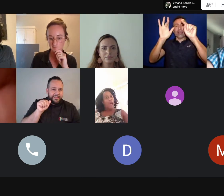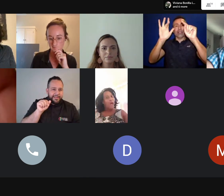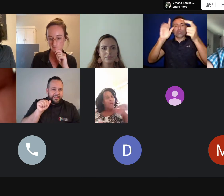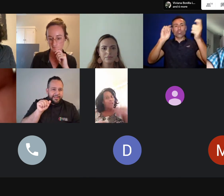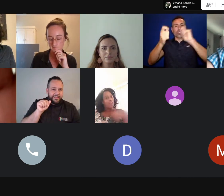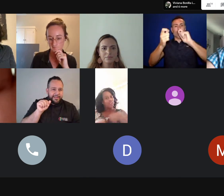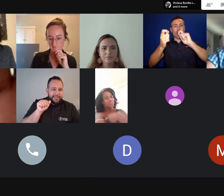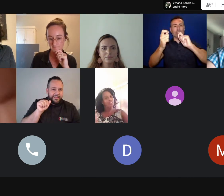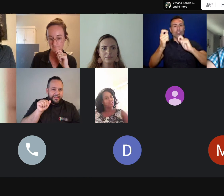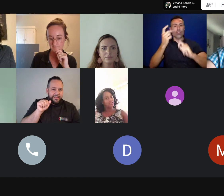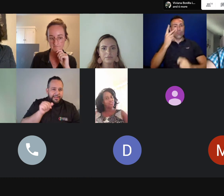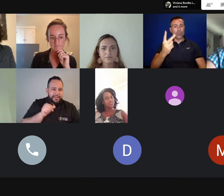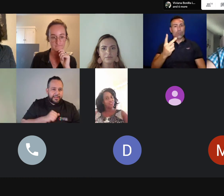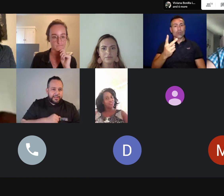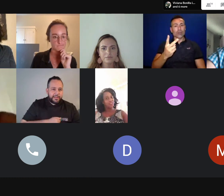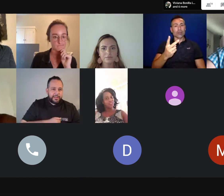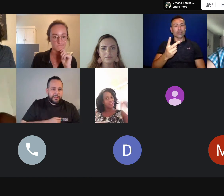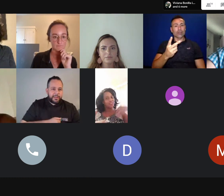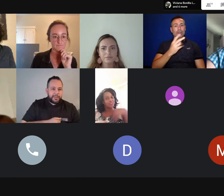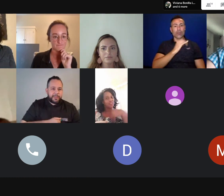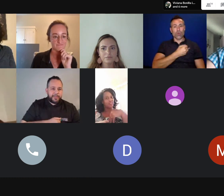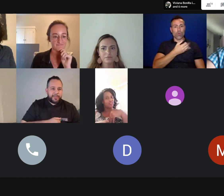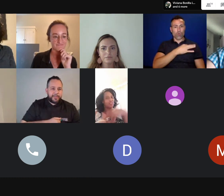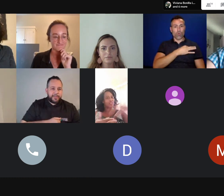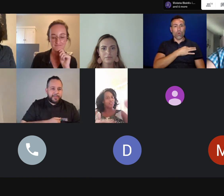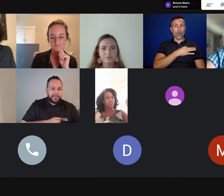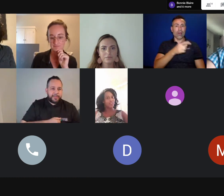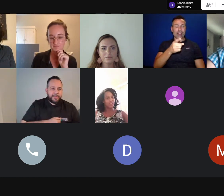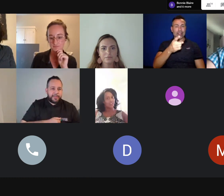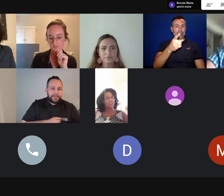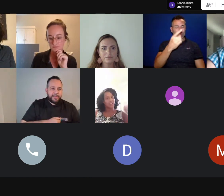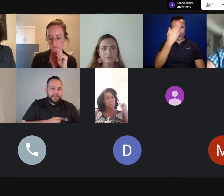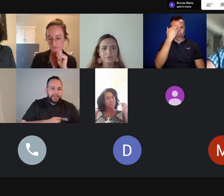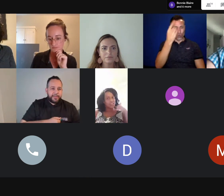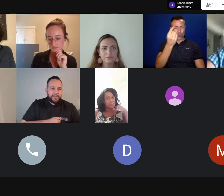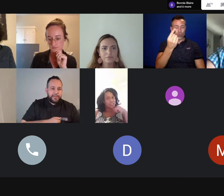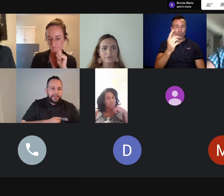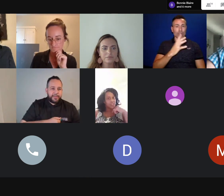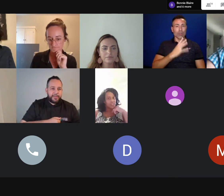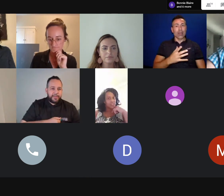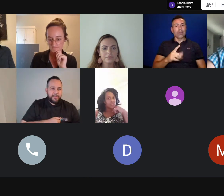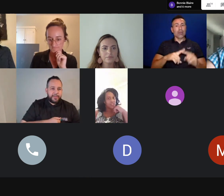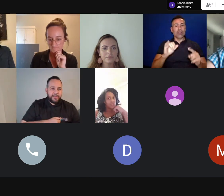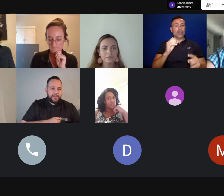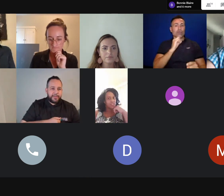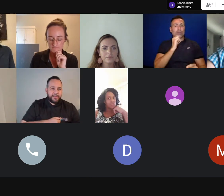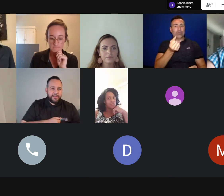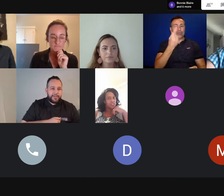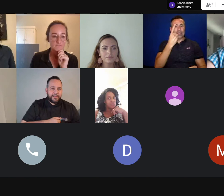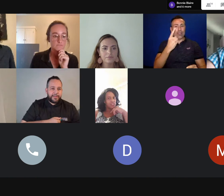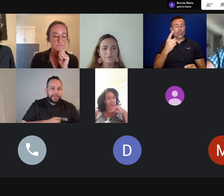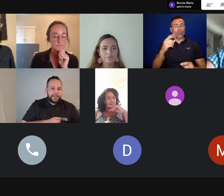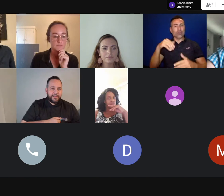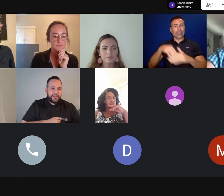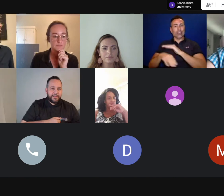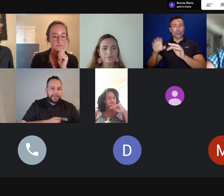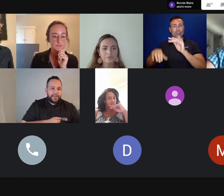That's it. Juan, you're good. People should know how to do it. And if you don't, just go into the chat.